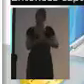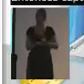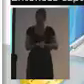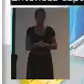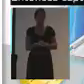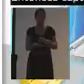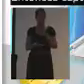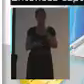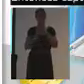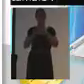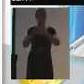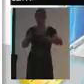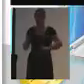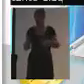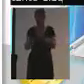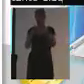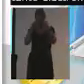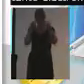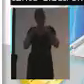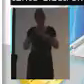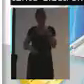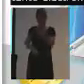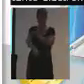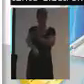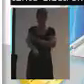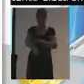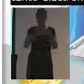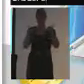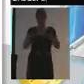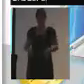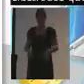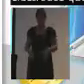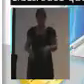information, the EMG signal,